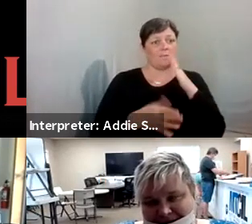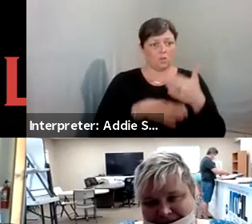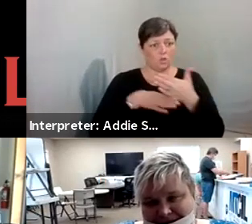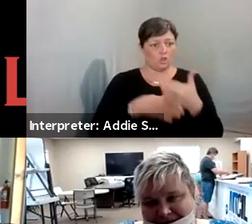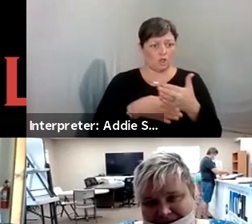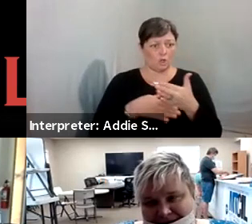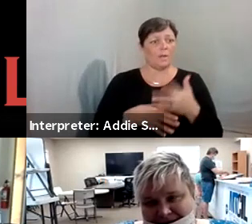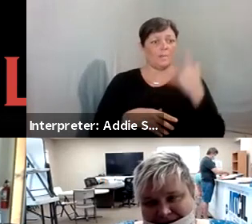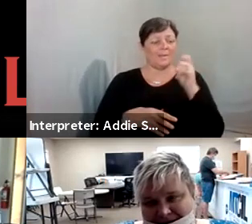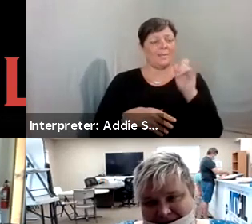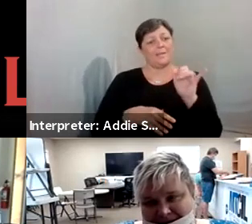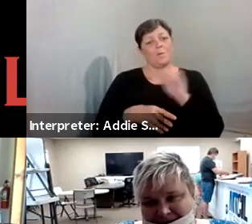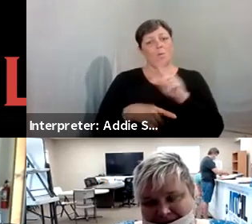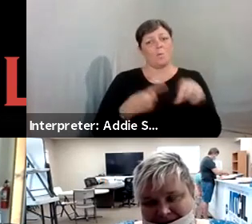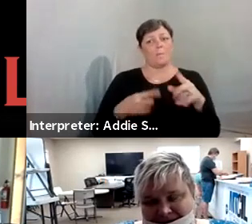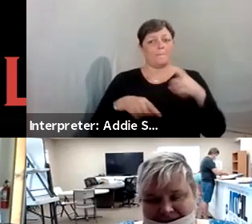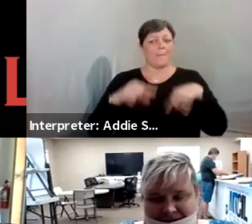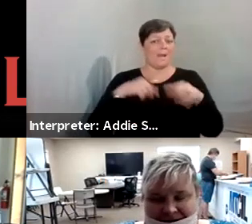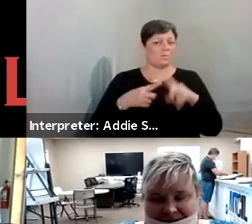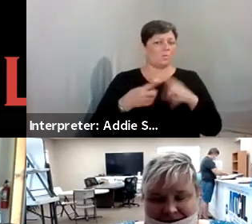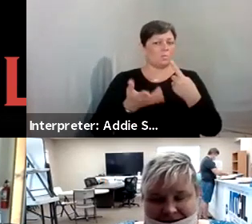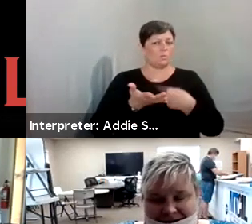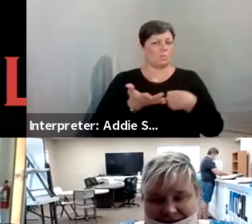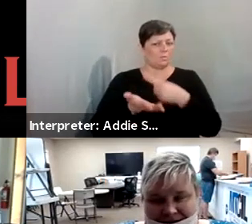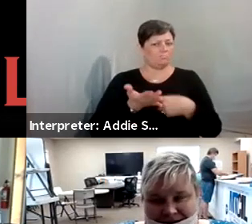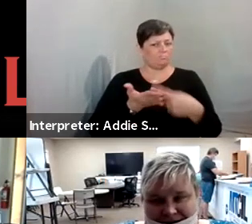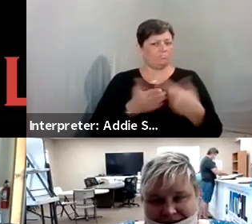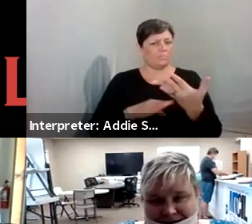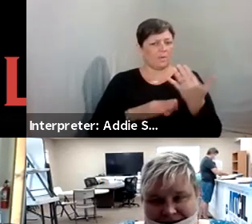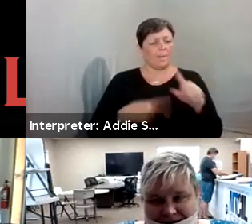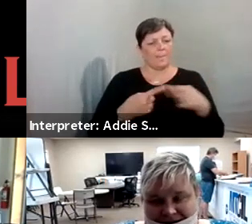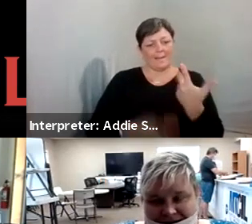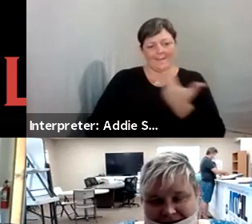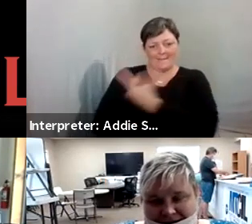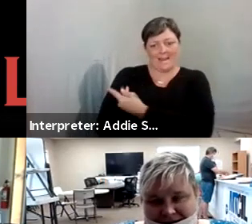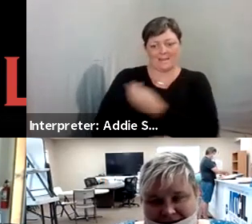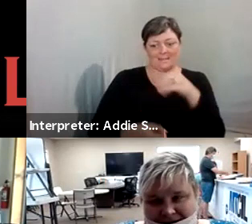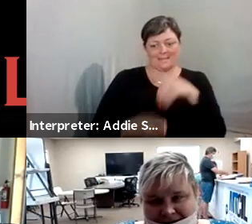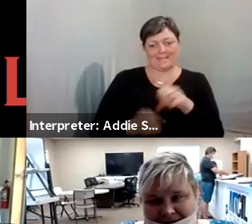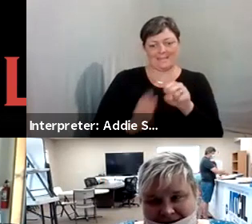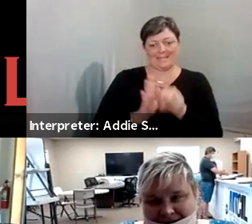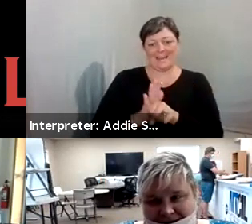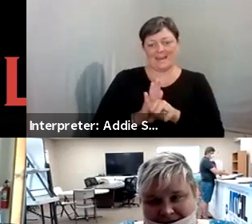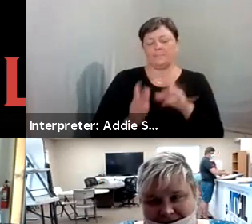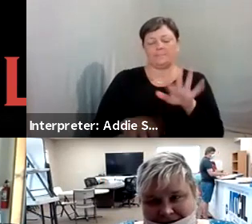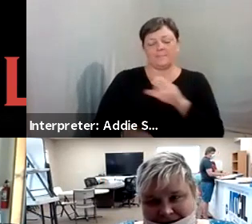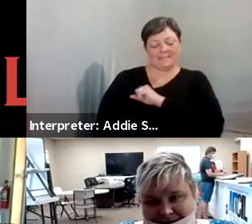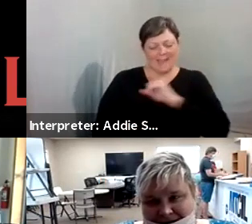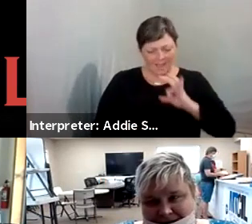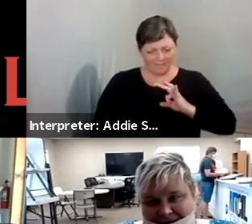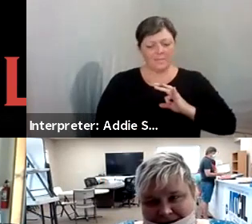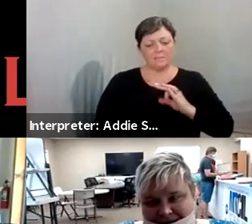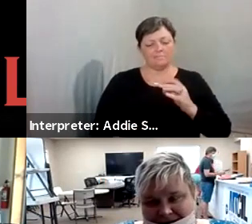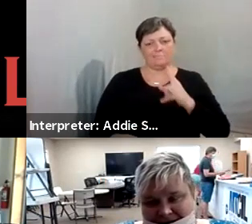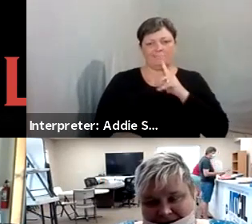that, kind of going back to what we talked about a little bit earlier of vaccination within staff is a hard conversation, but then you start